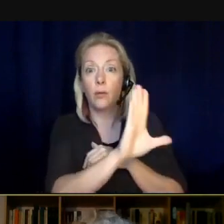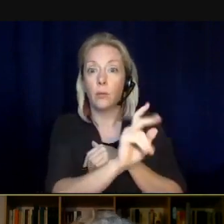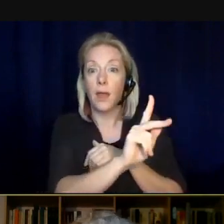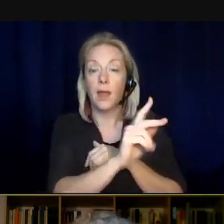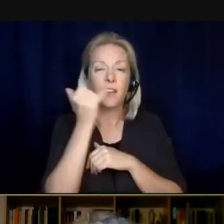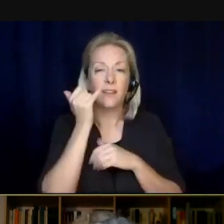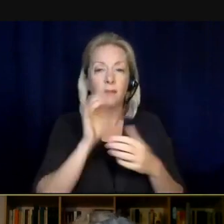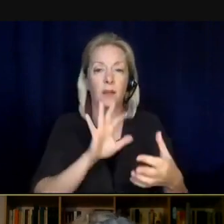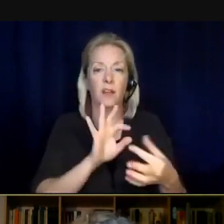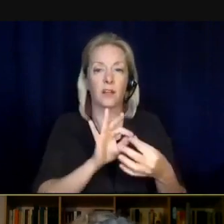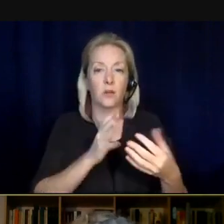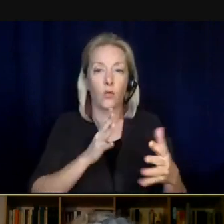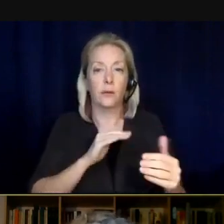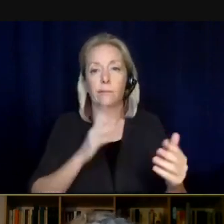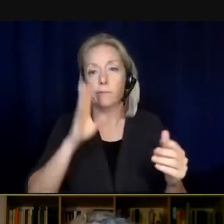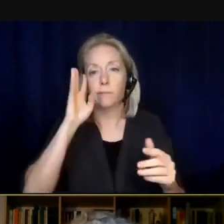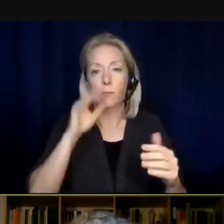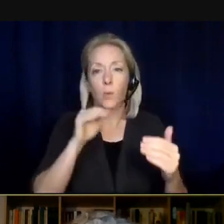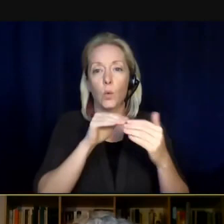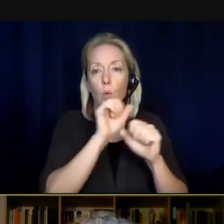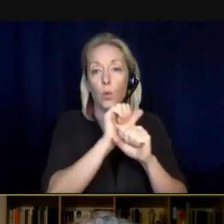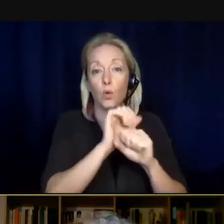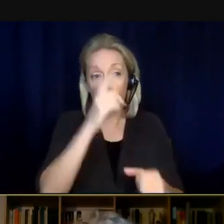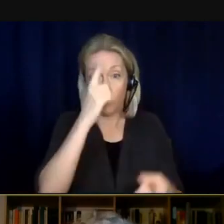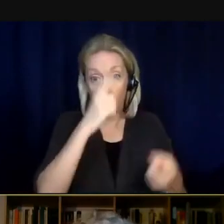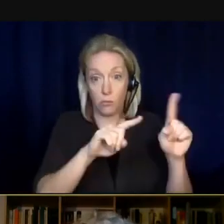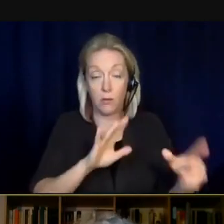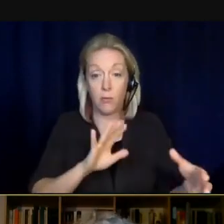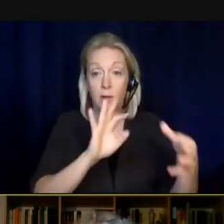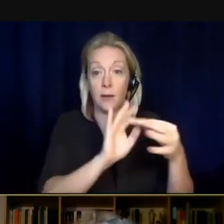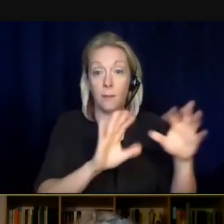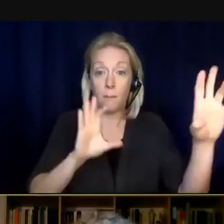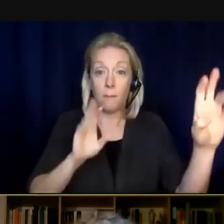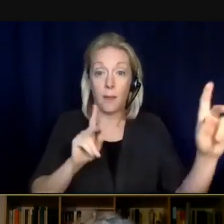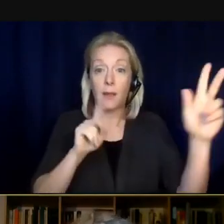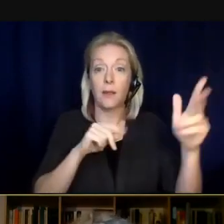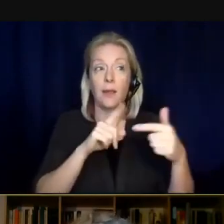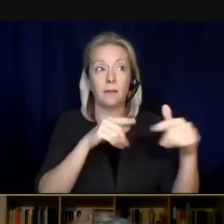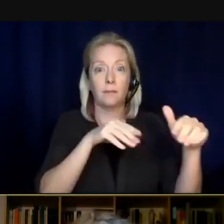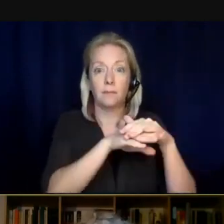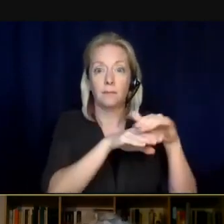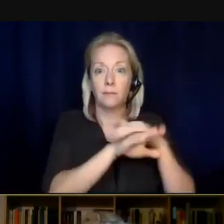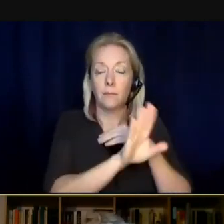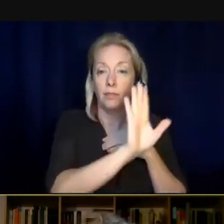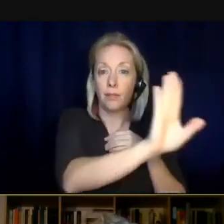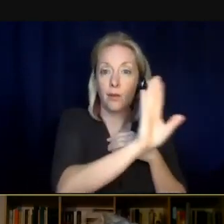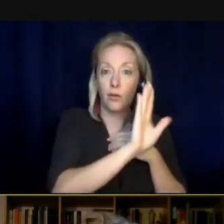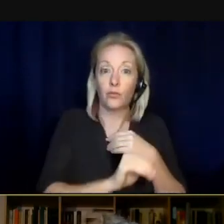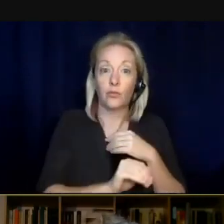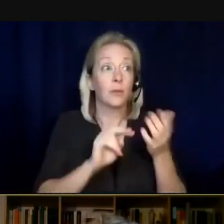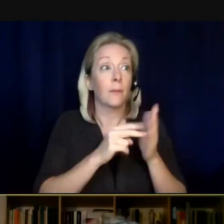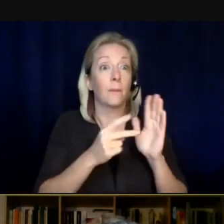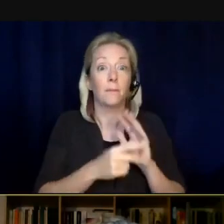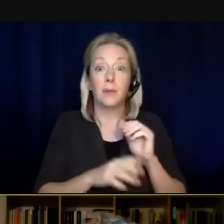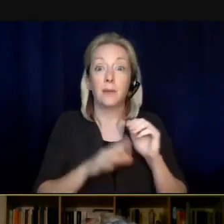are connected as colleagues. And anything in their bank, if you're connected, you can open